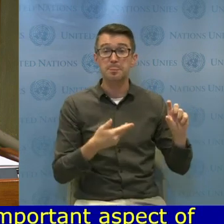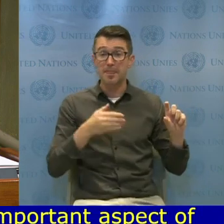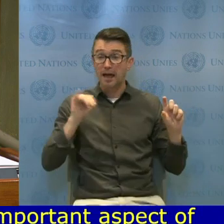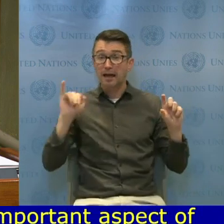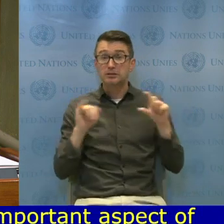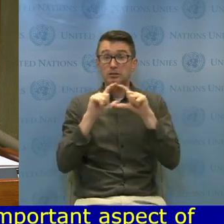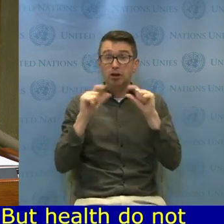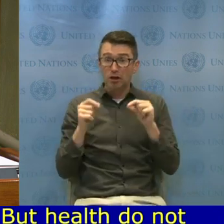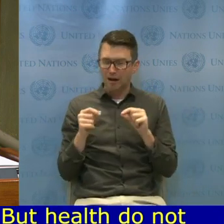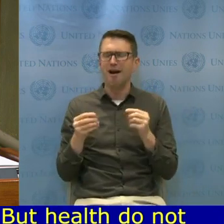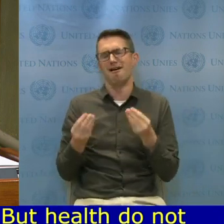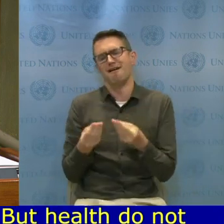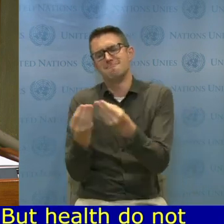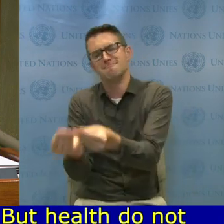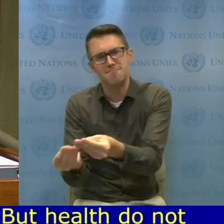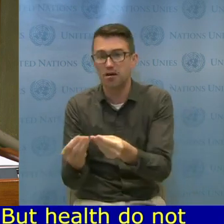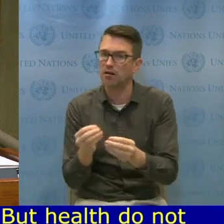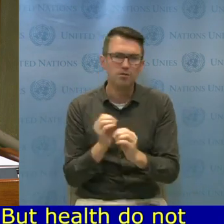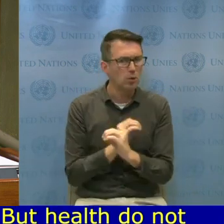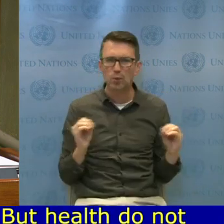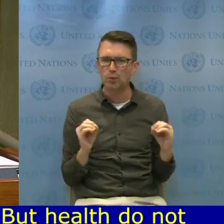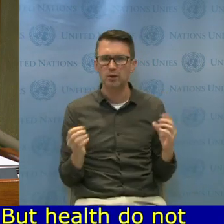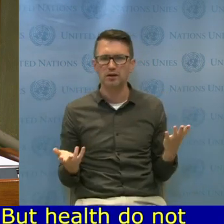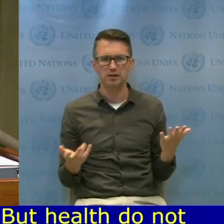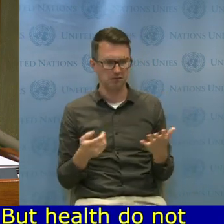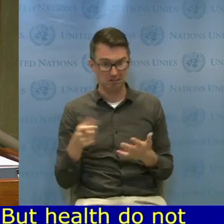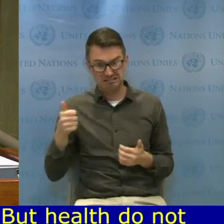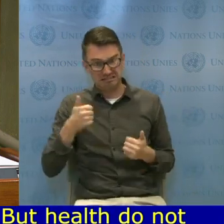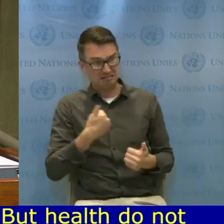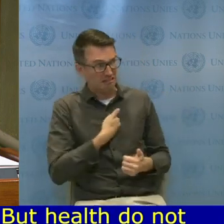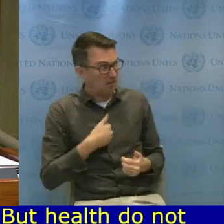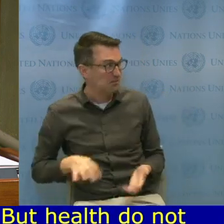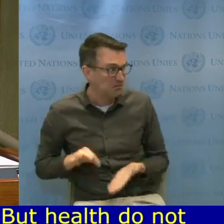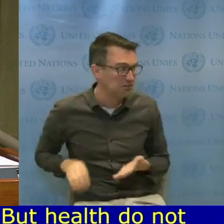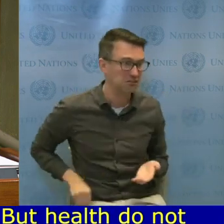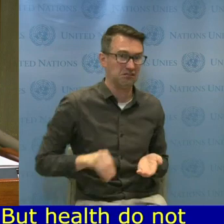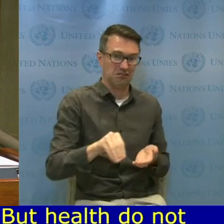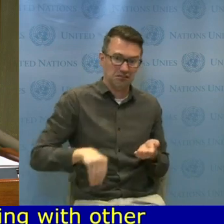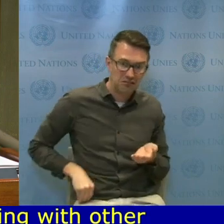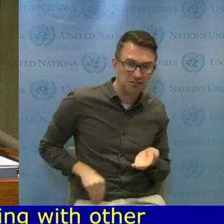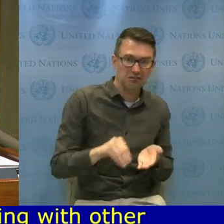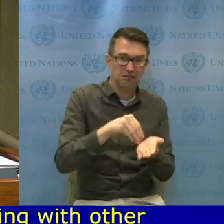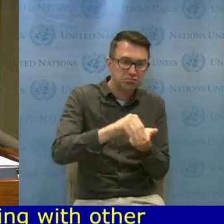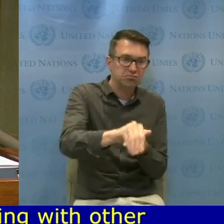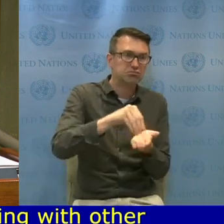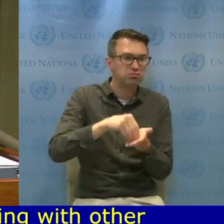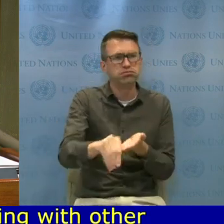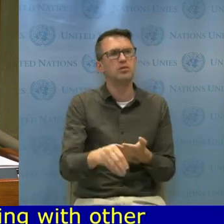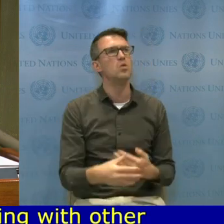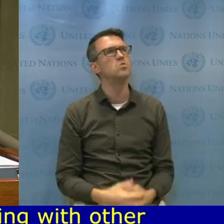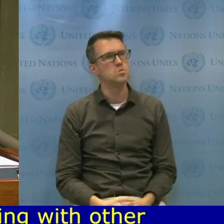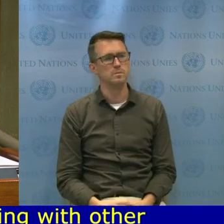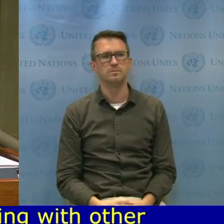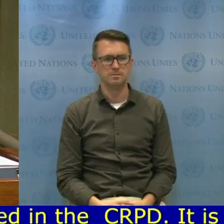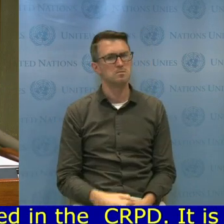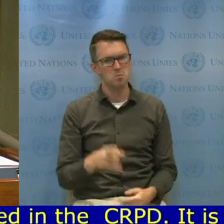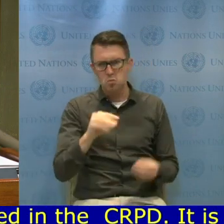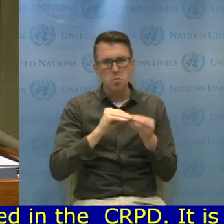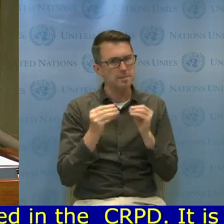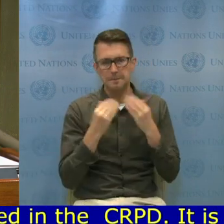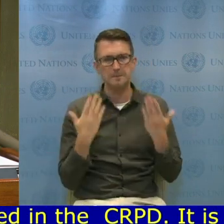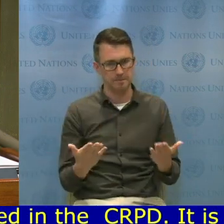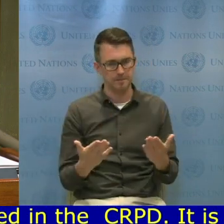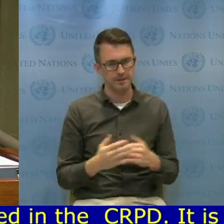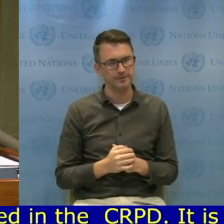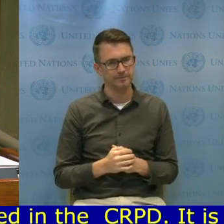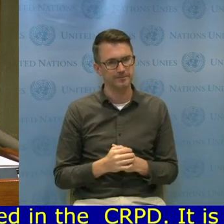It is unbelievable how other disabilities has departed from the medical model of disability towards social and human